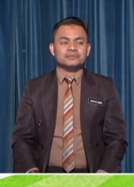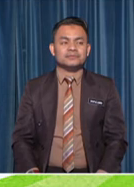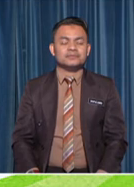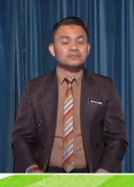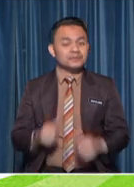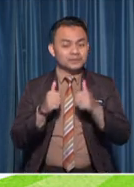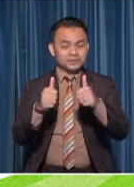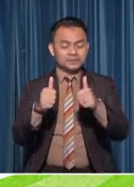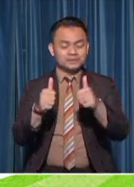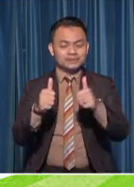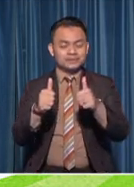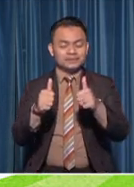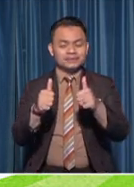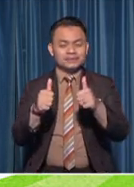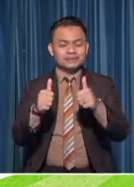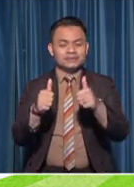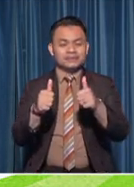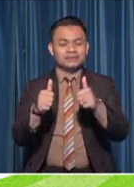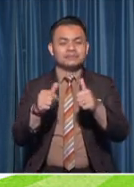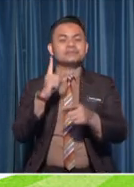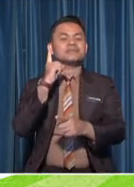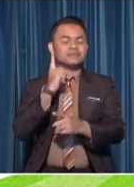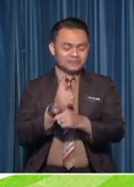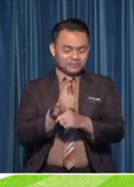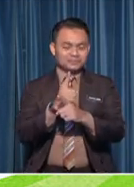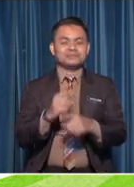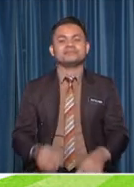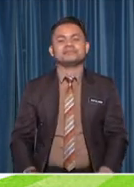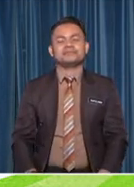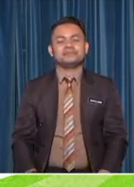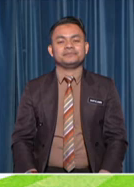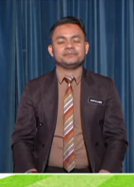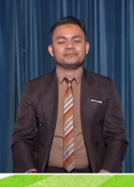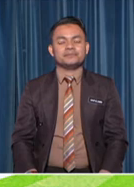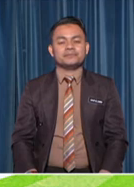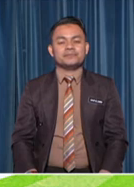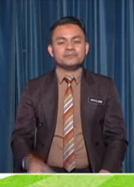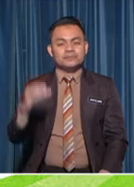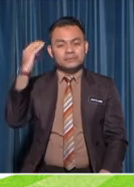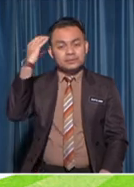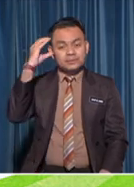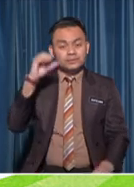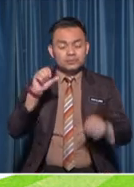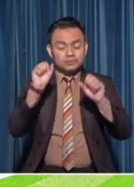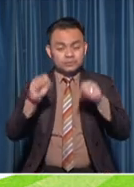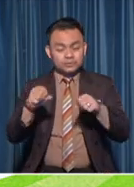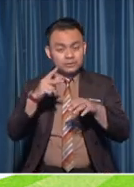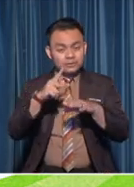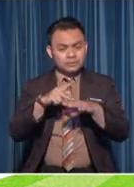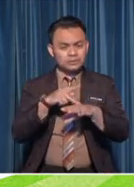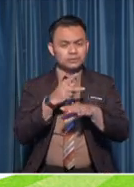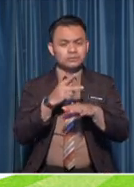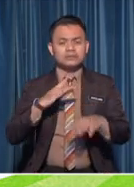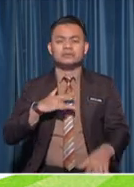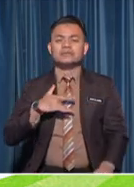Very good. That is correct. I can use my other